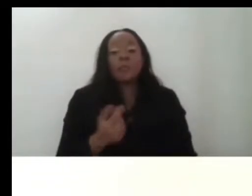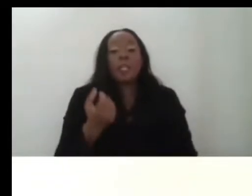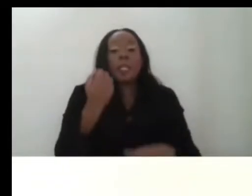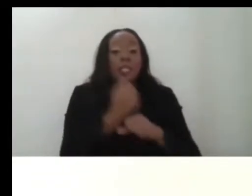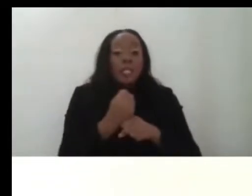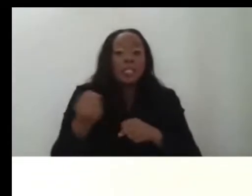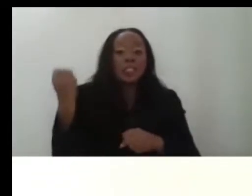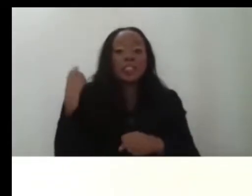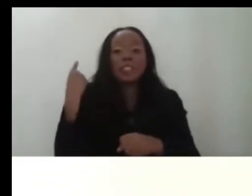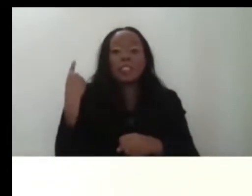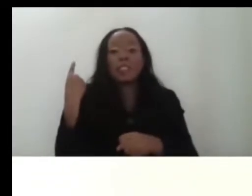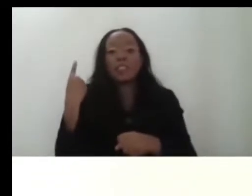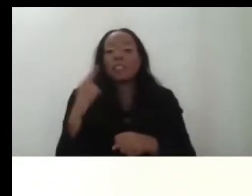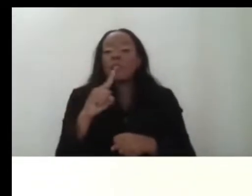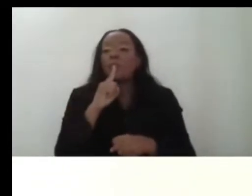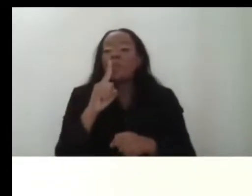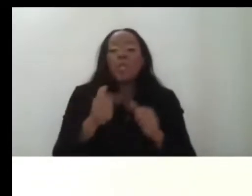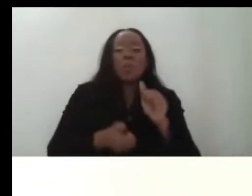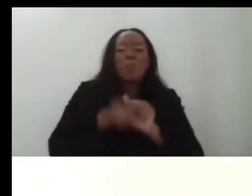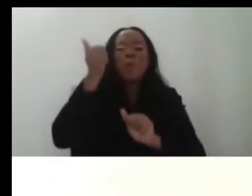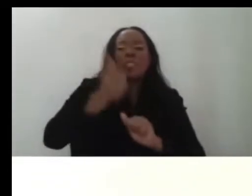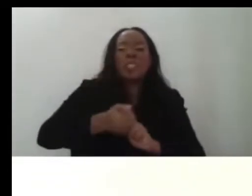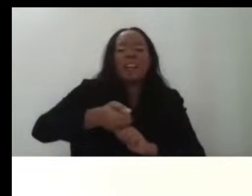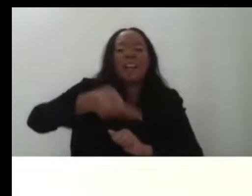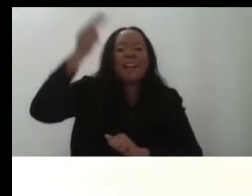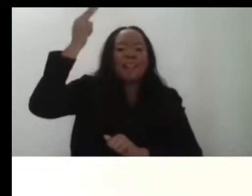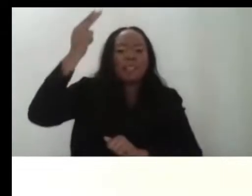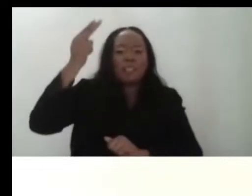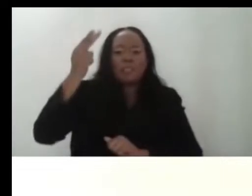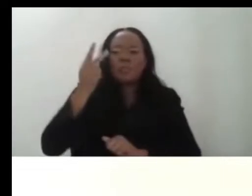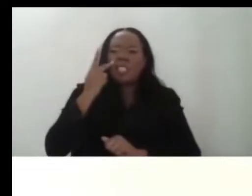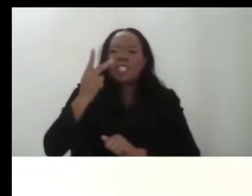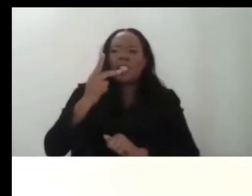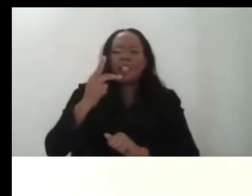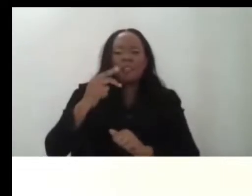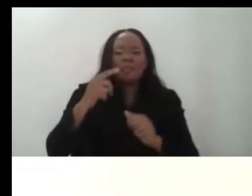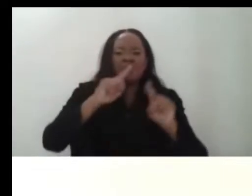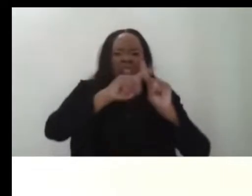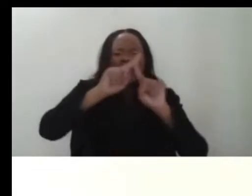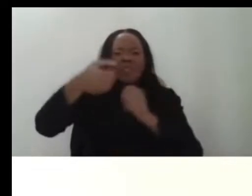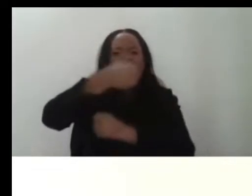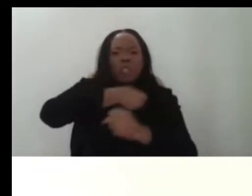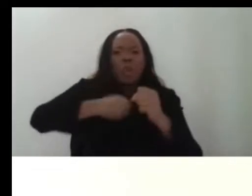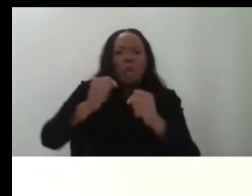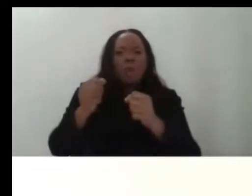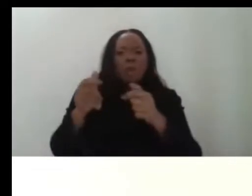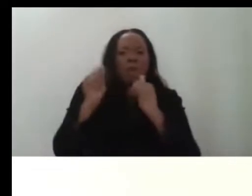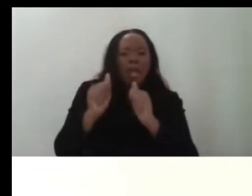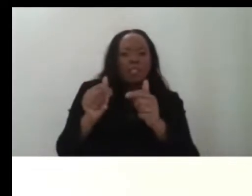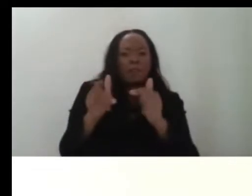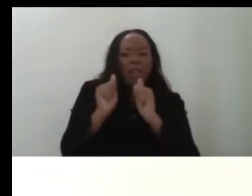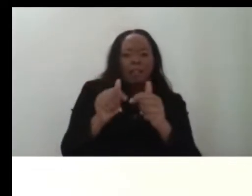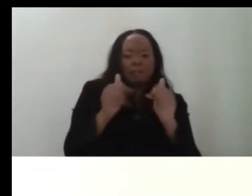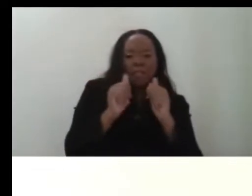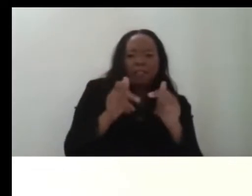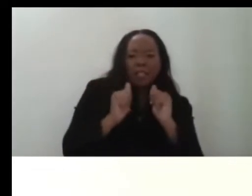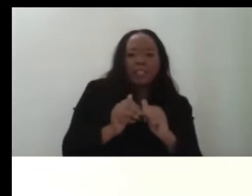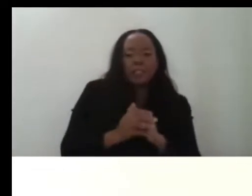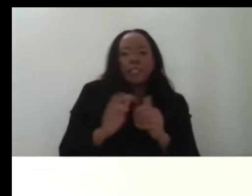was highest year record that we've seen so many rapidly intensifying storms. That means the fuel is there. The energy is